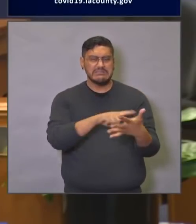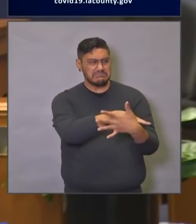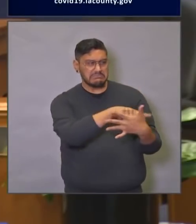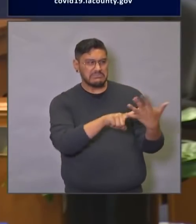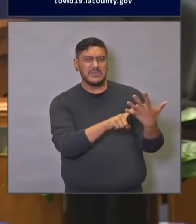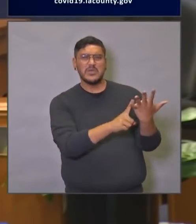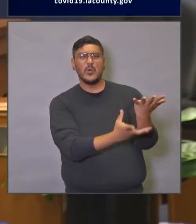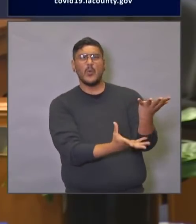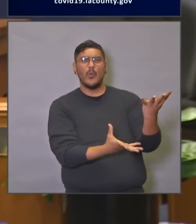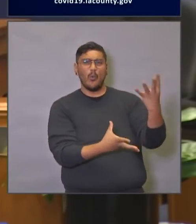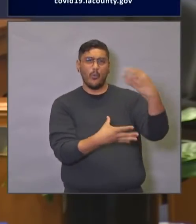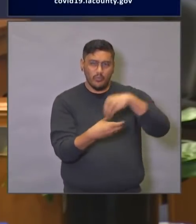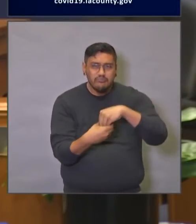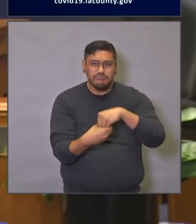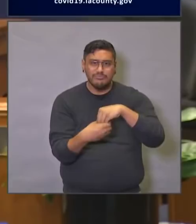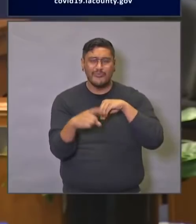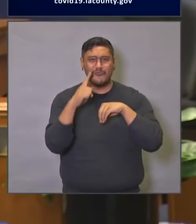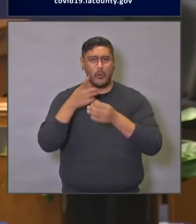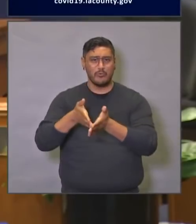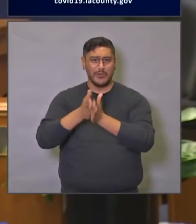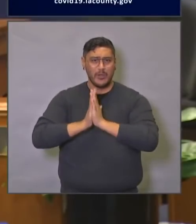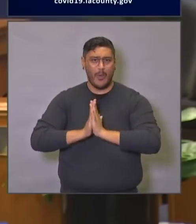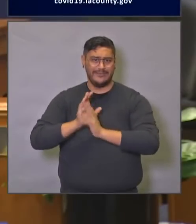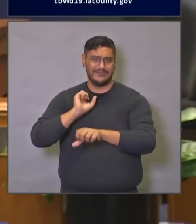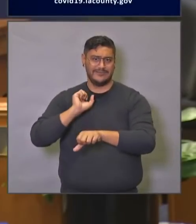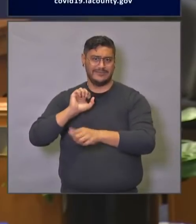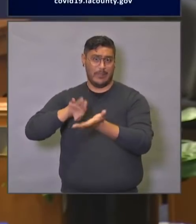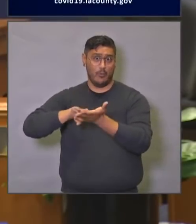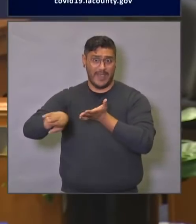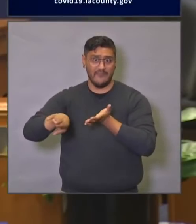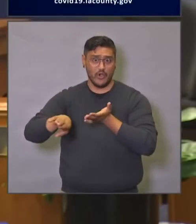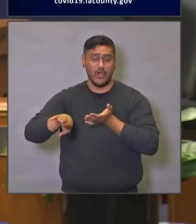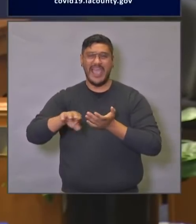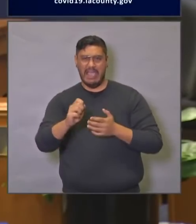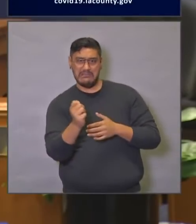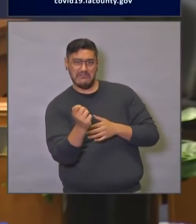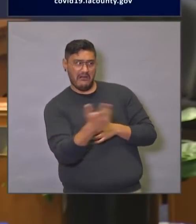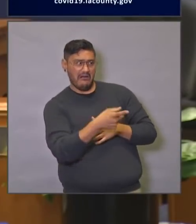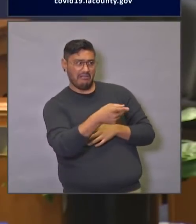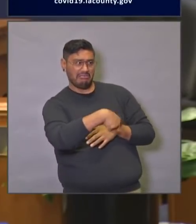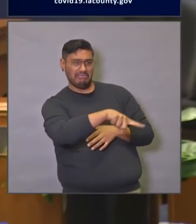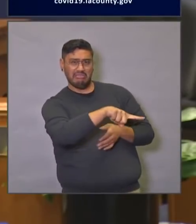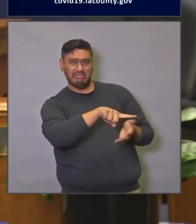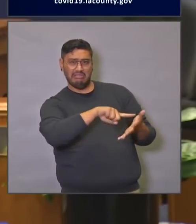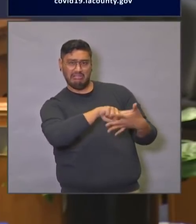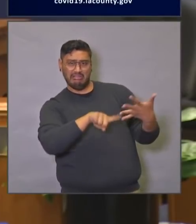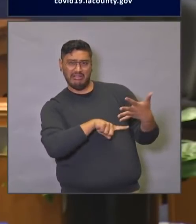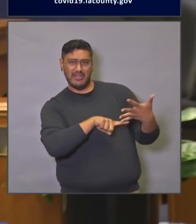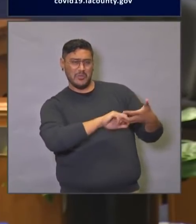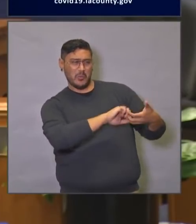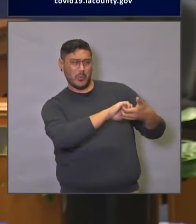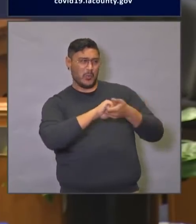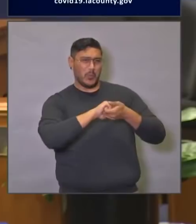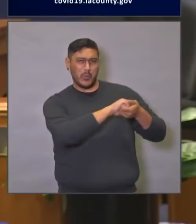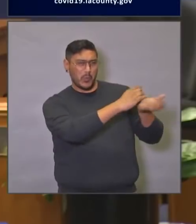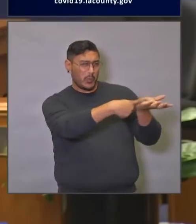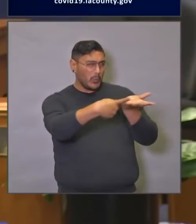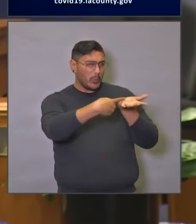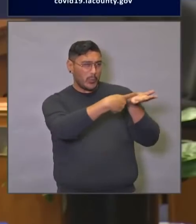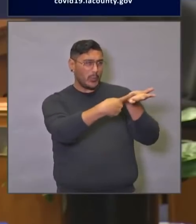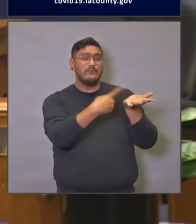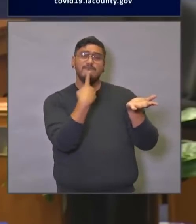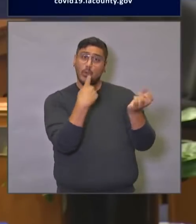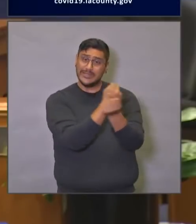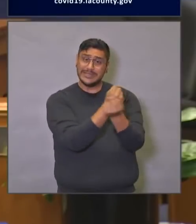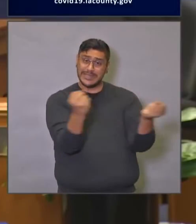participating in the request for the waiver and collaborating to make sure that these reopenings can happen with as much safety, which gets to your second